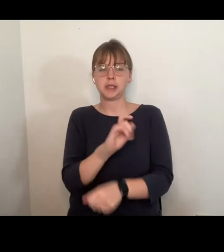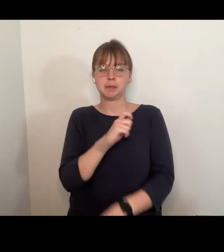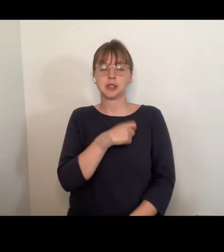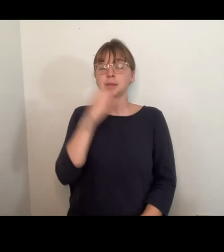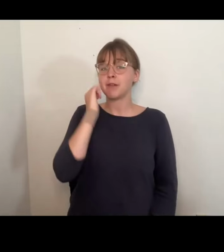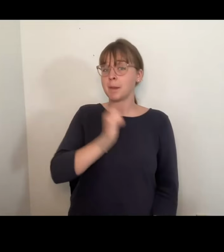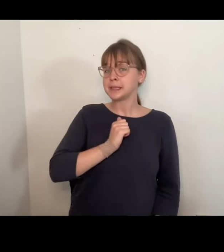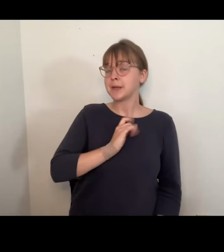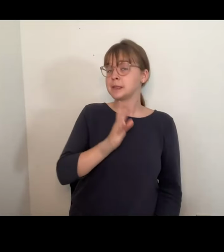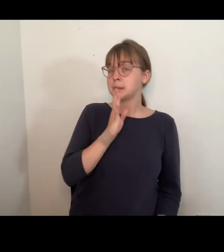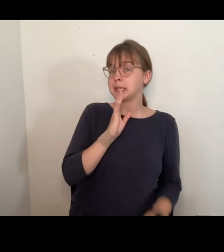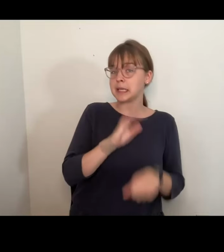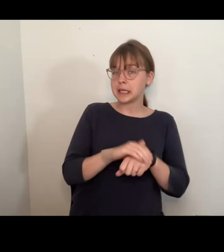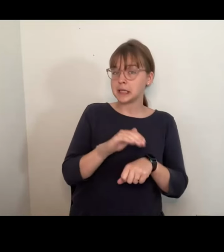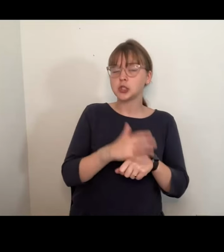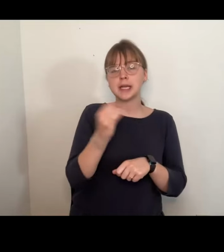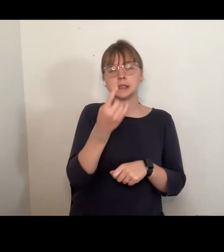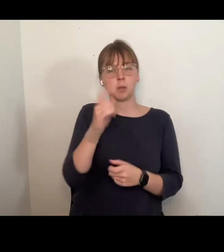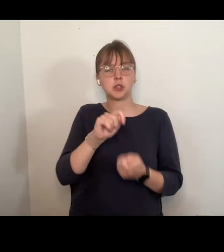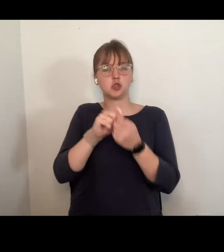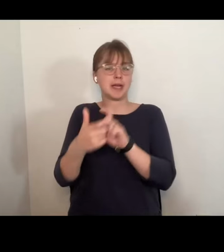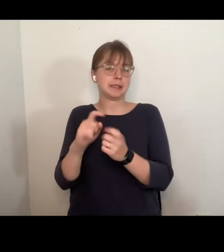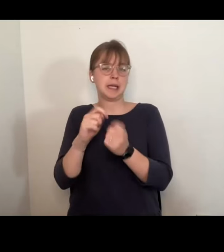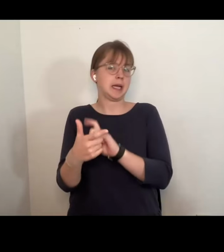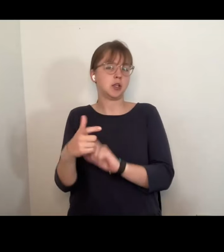somebody's translating, it's too, it's